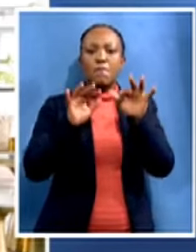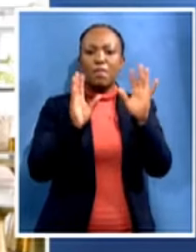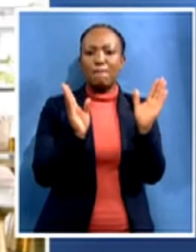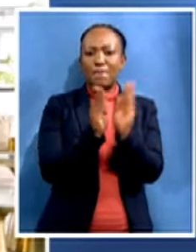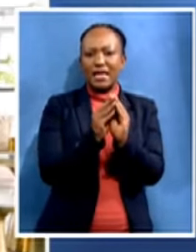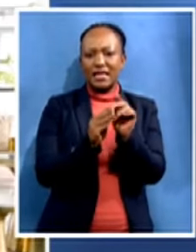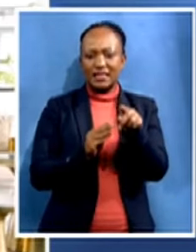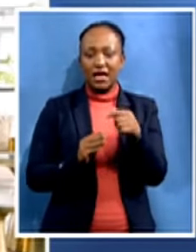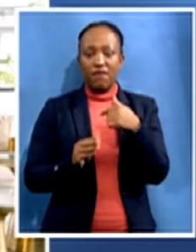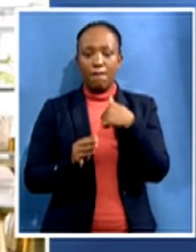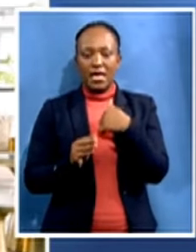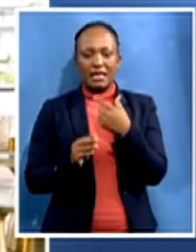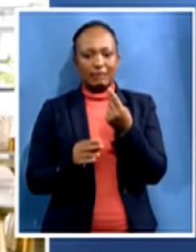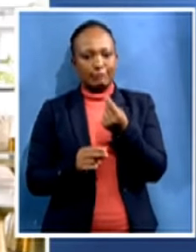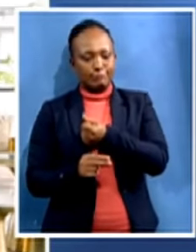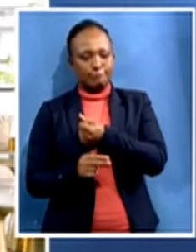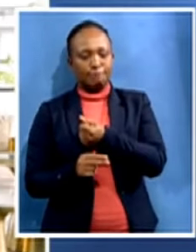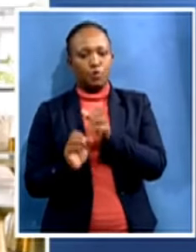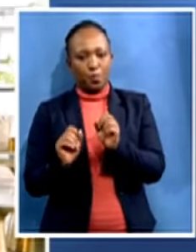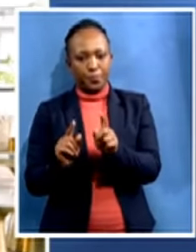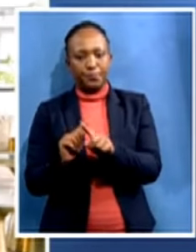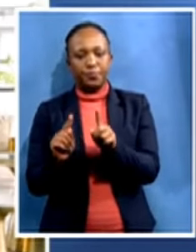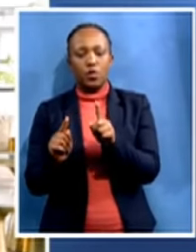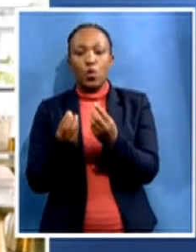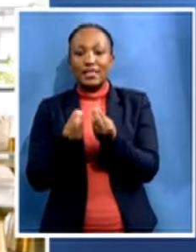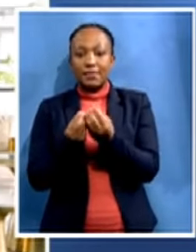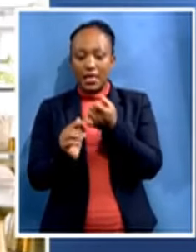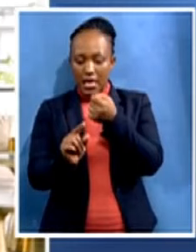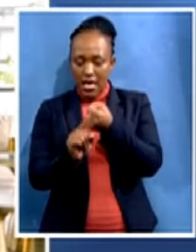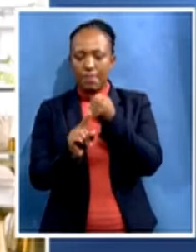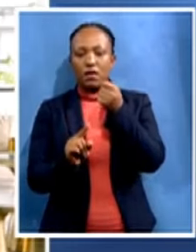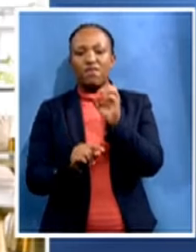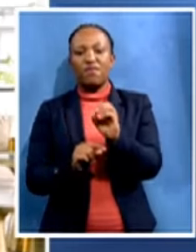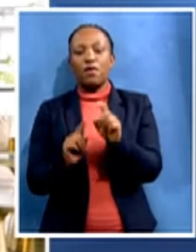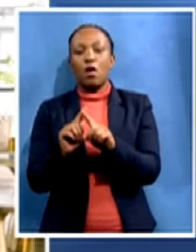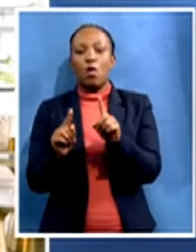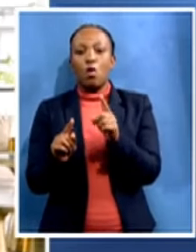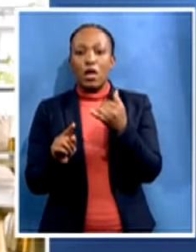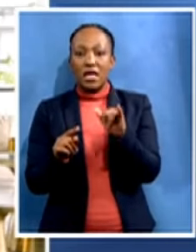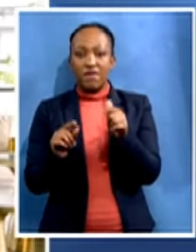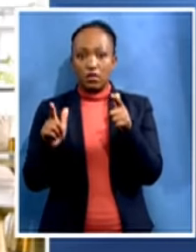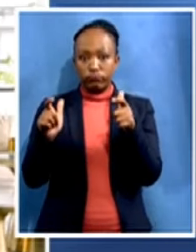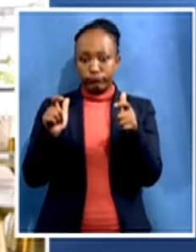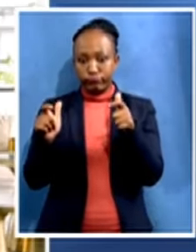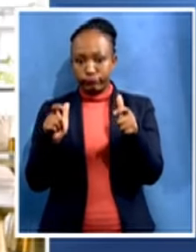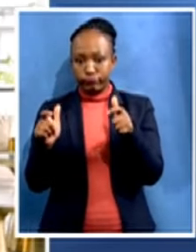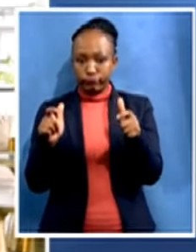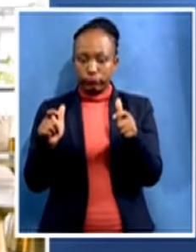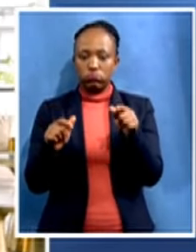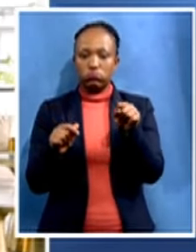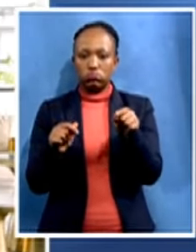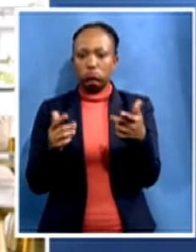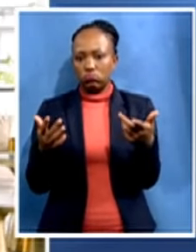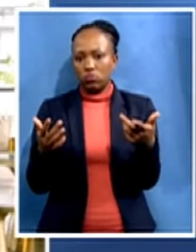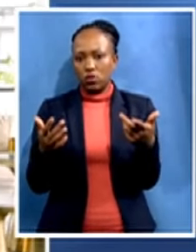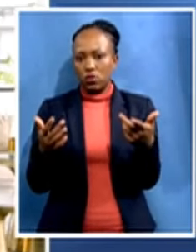on something that has actually shown that if it is managed appropriately, then it does decrease the spread of